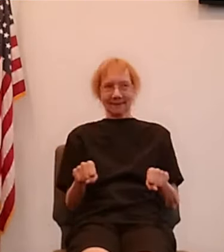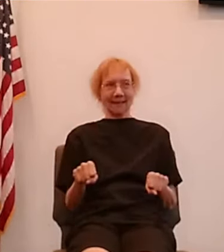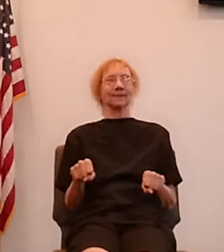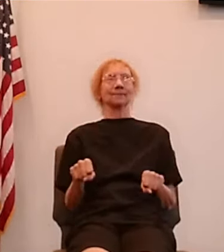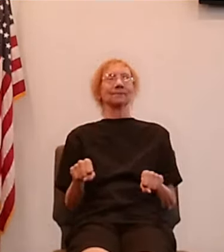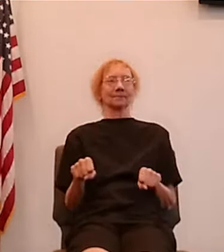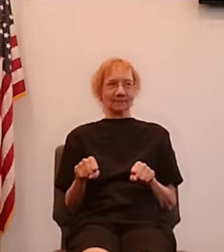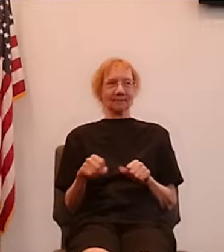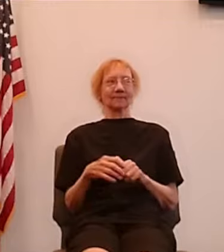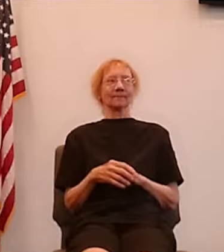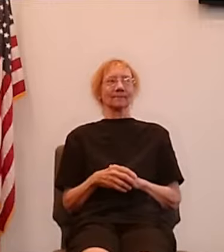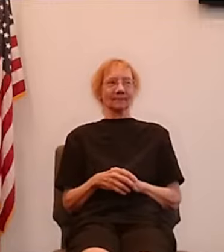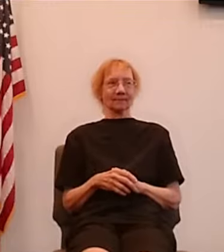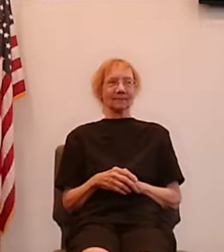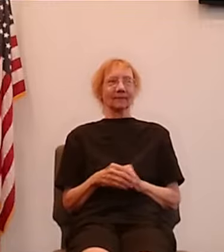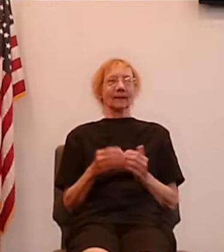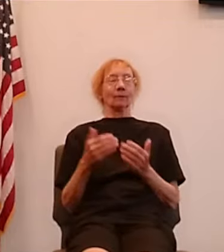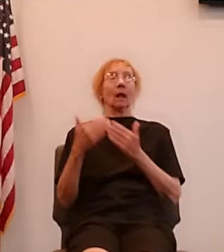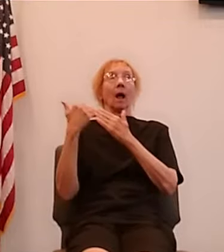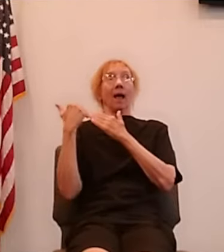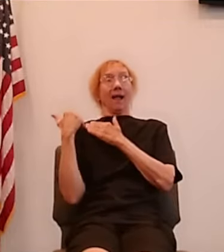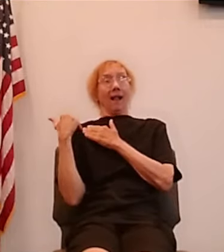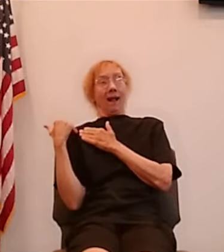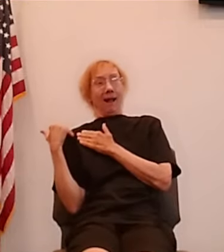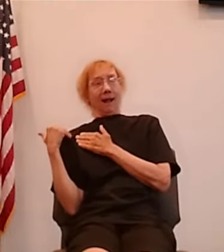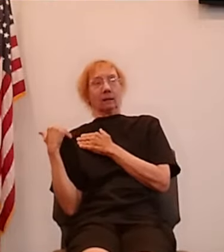with all of our burdens, with all of our fears,